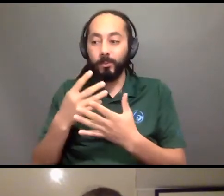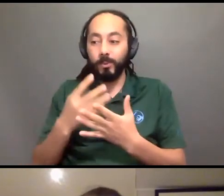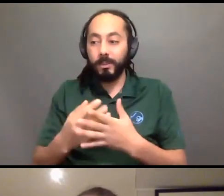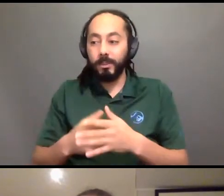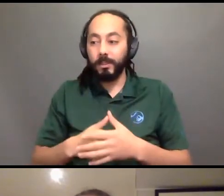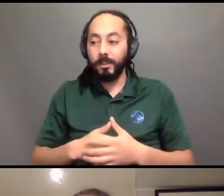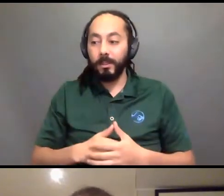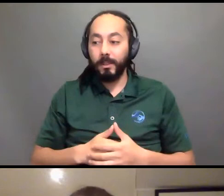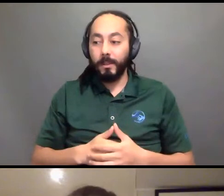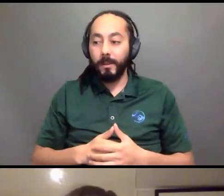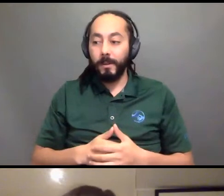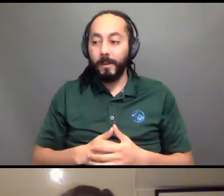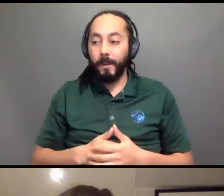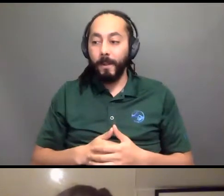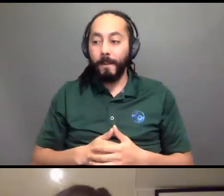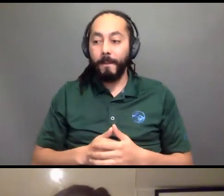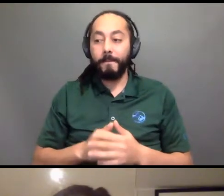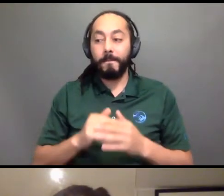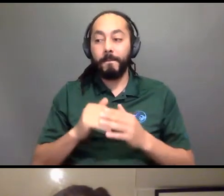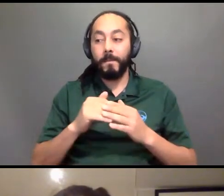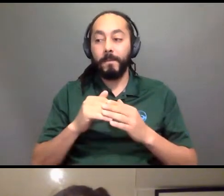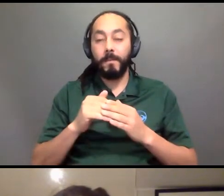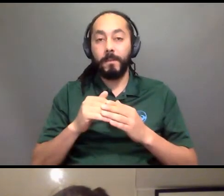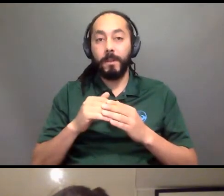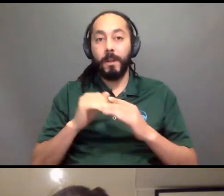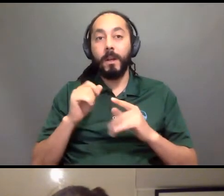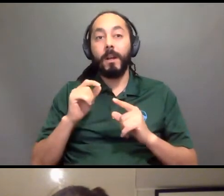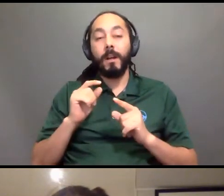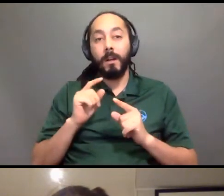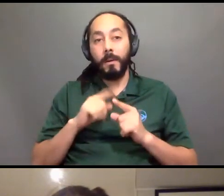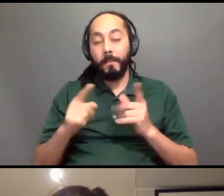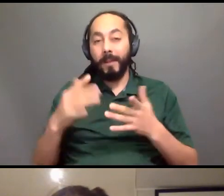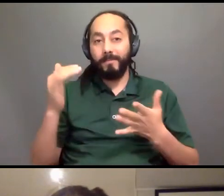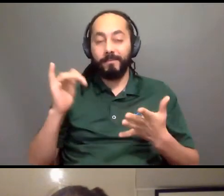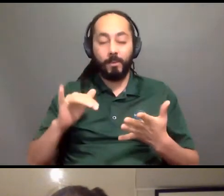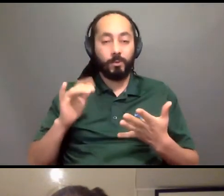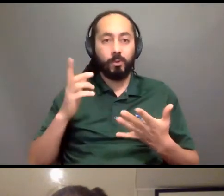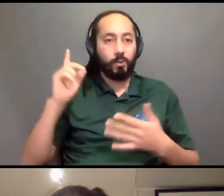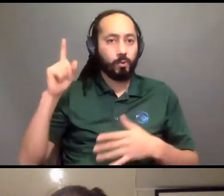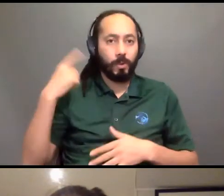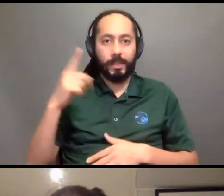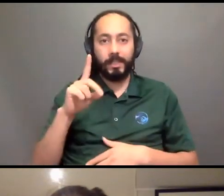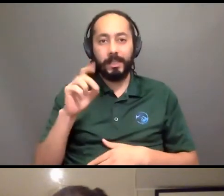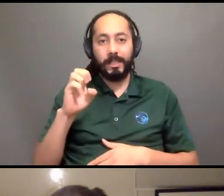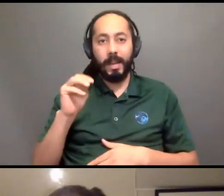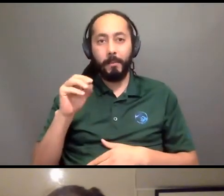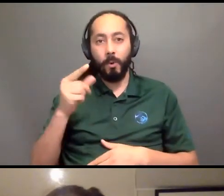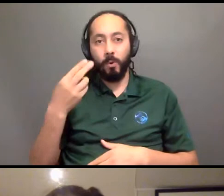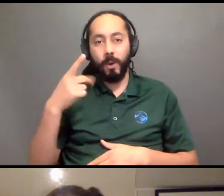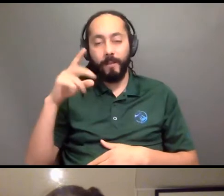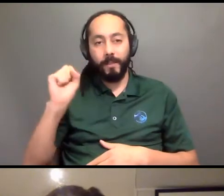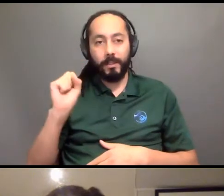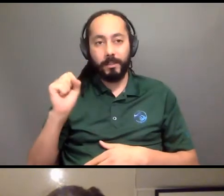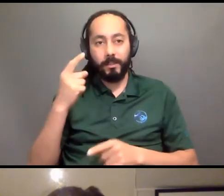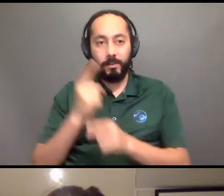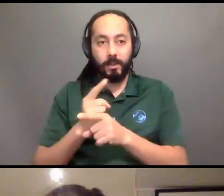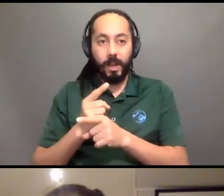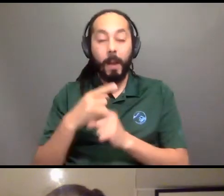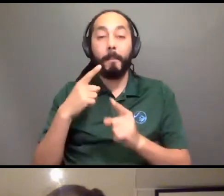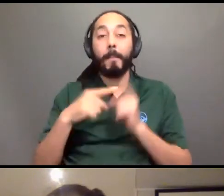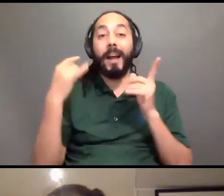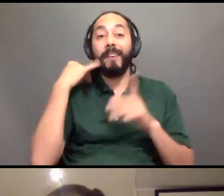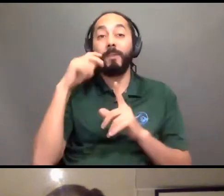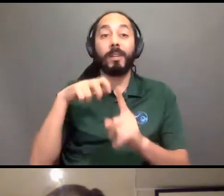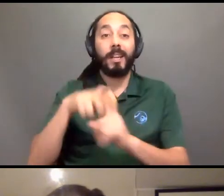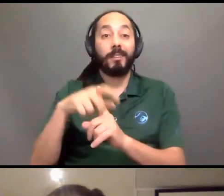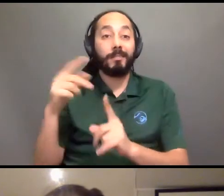seen anything like it. Our demographics are just crazy demographics, right? And so what would happen if we could catch one of those guys or a bunch of